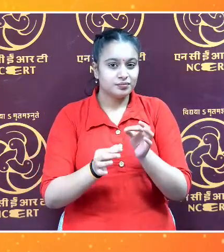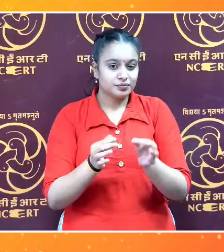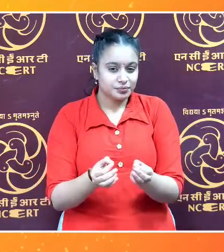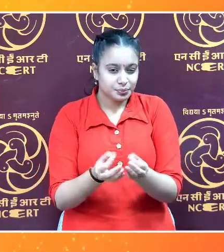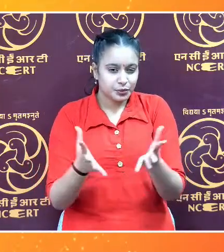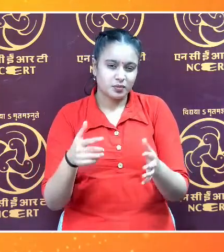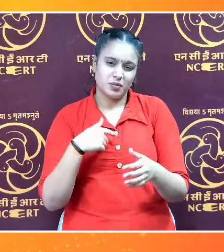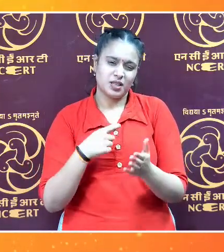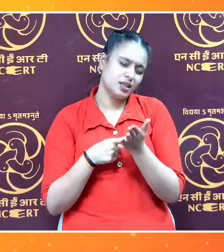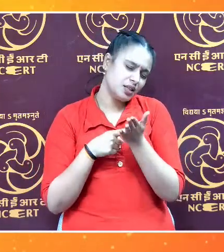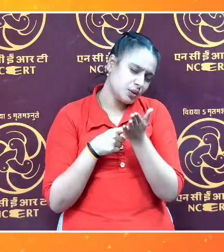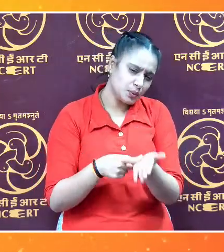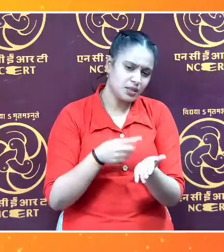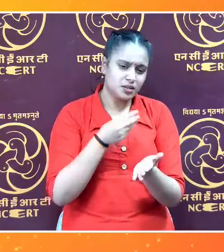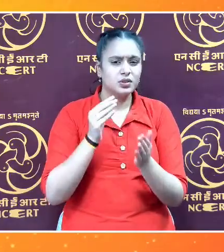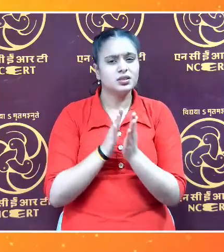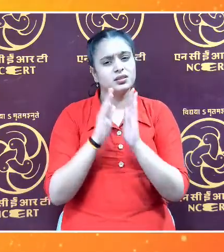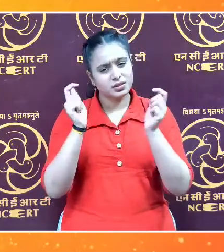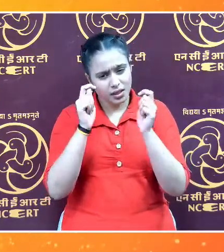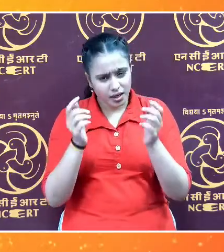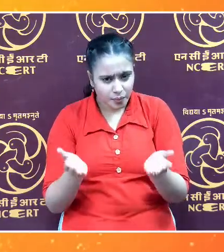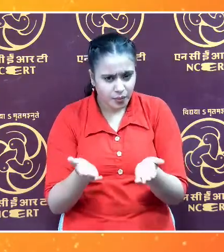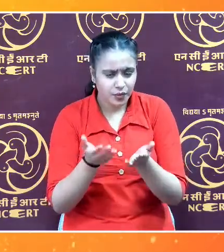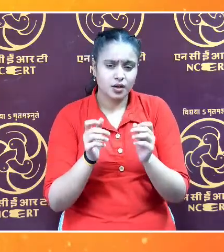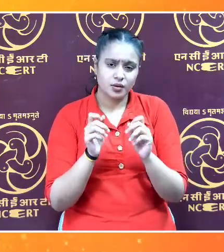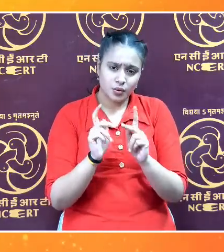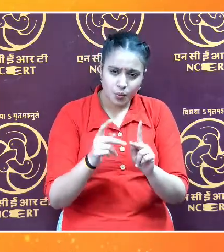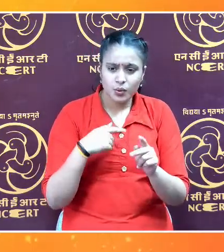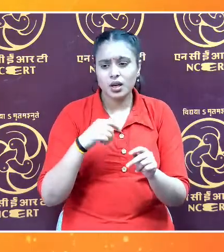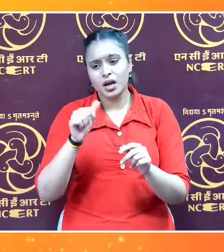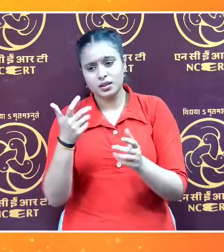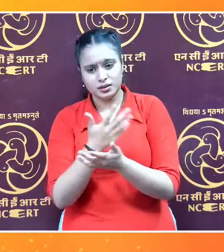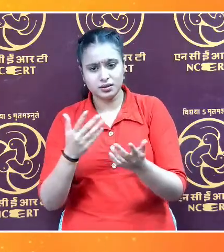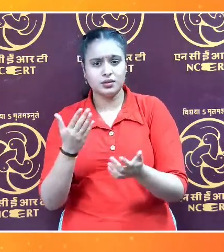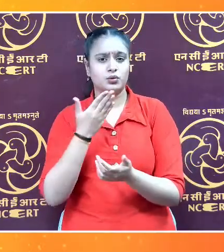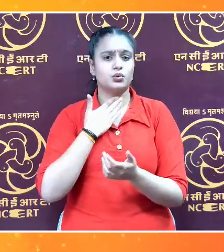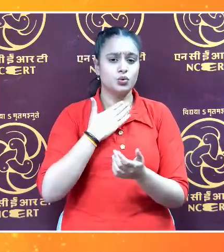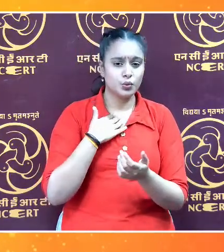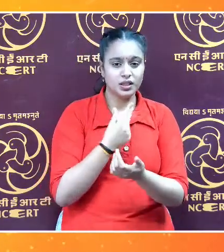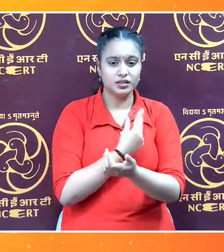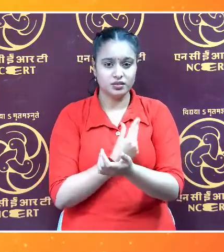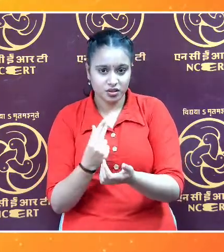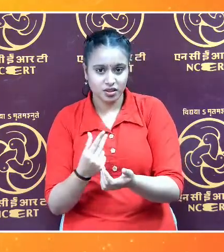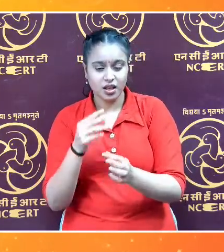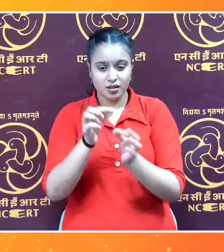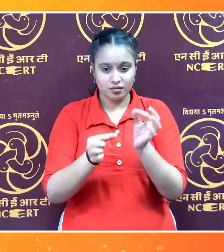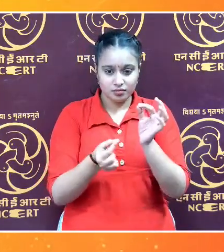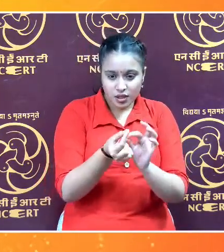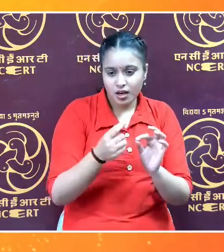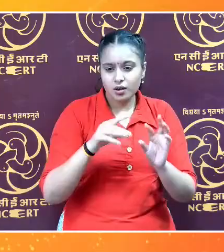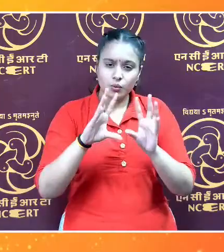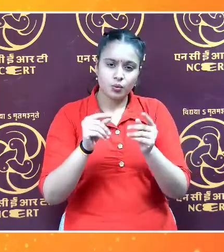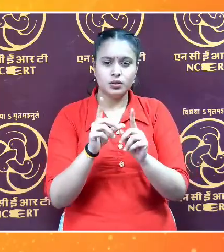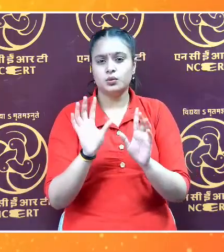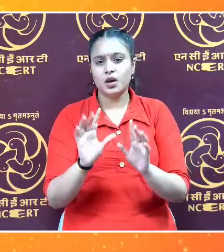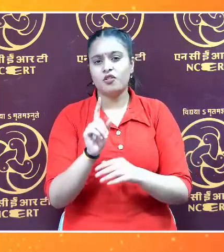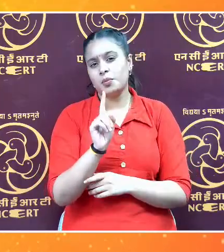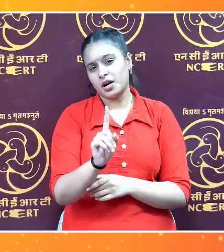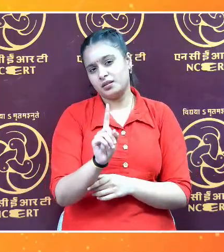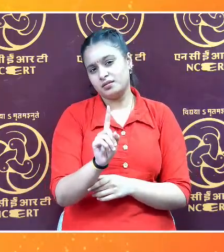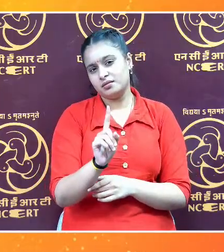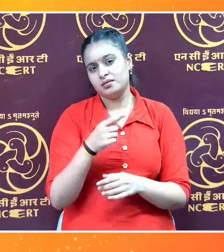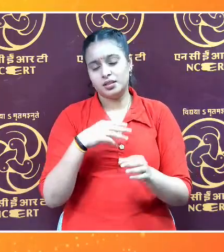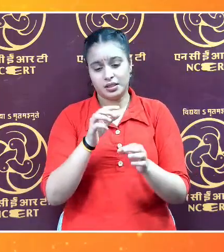request, that celebrate Diwali and Dussehra with other things like sweets, diyas, candles. You can do that, but then instead of